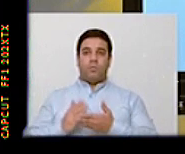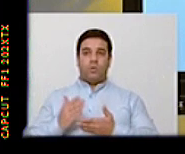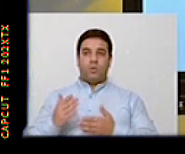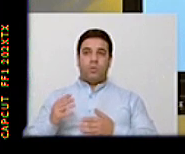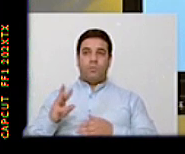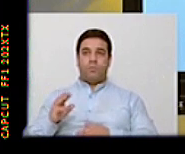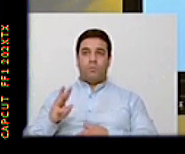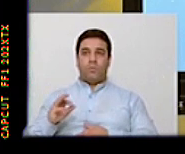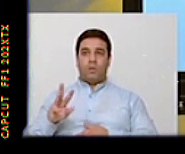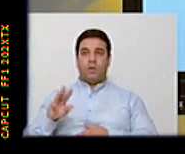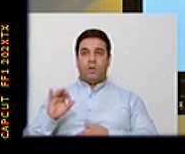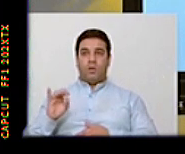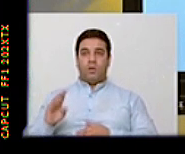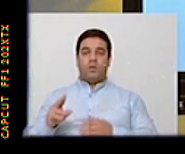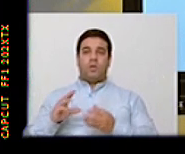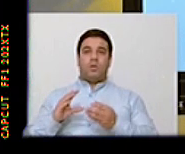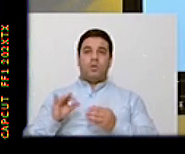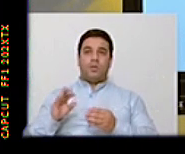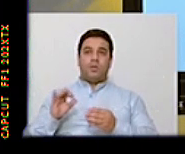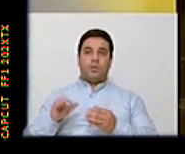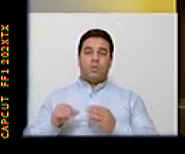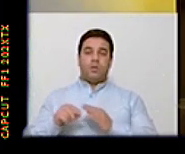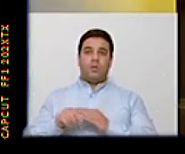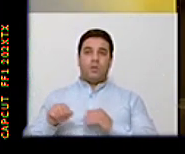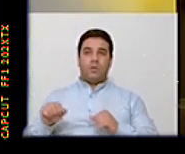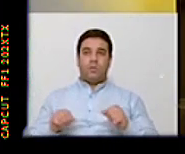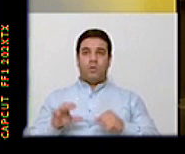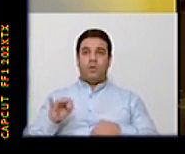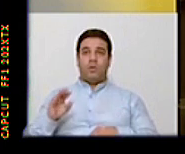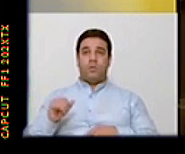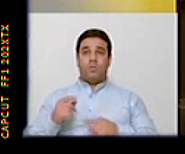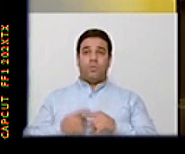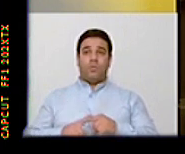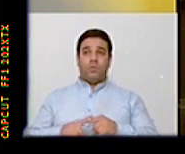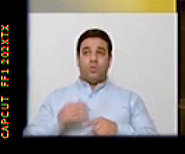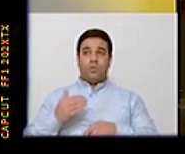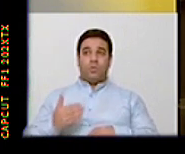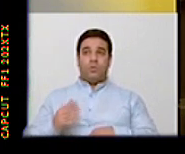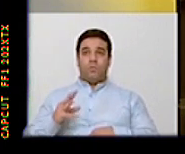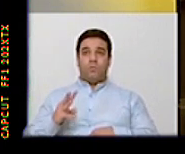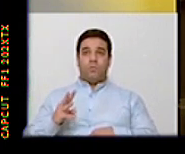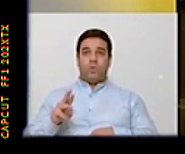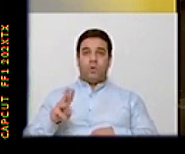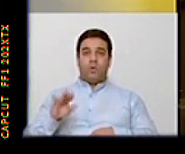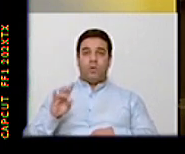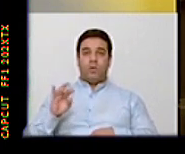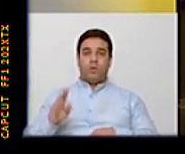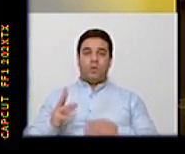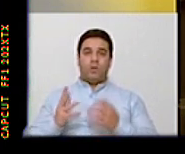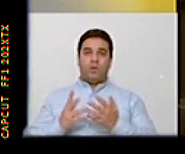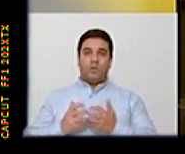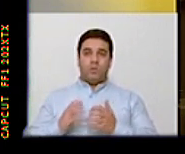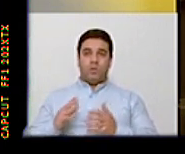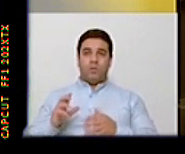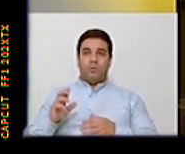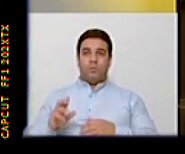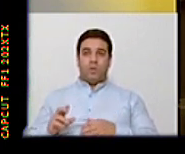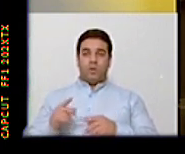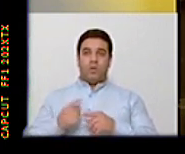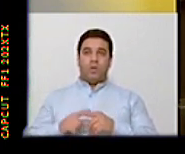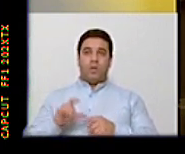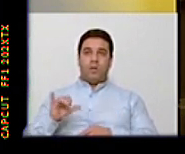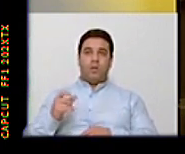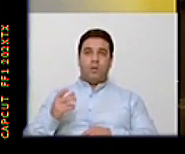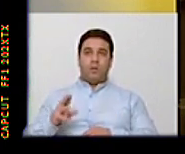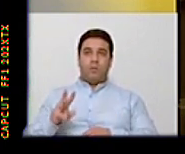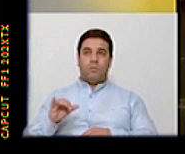ya'ni mayatniklik sistemada tebranuvchi sistema bu mayatniki hisoblanadi. B esa